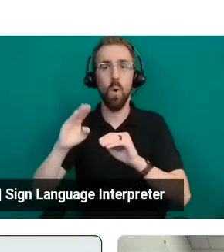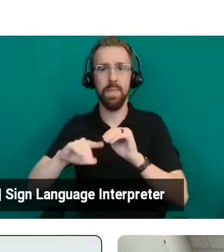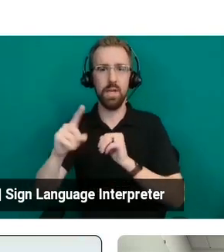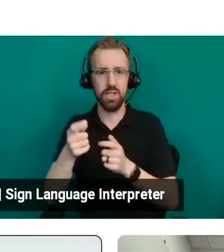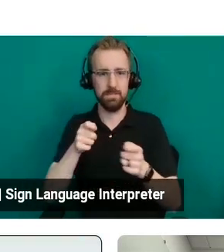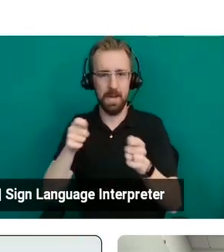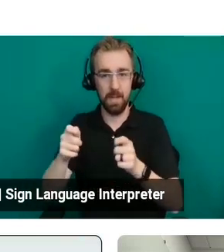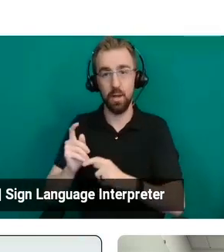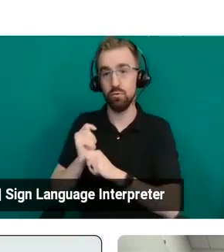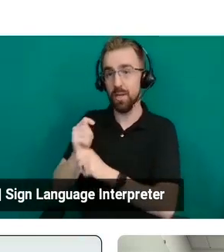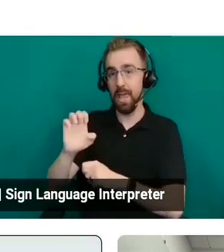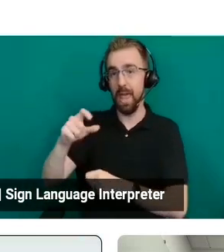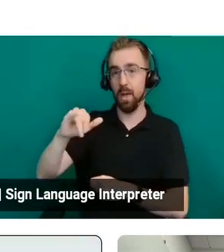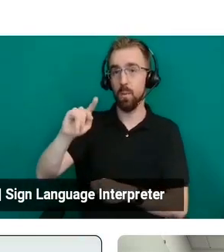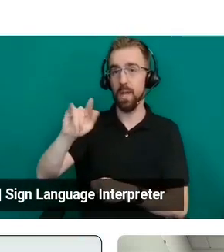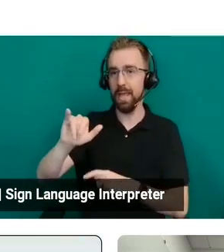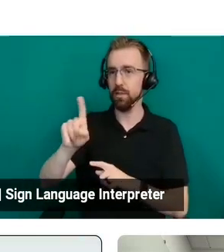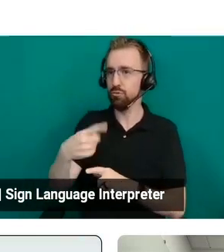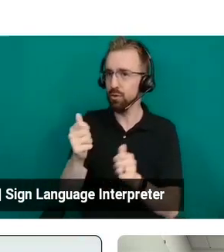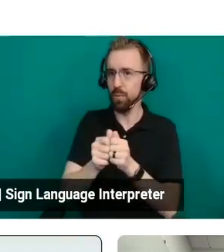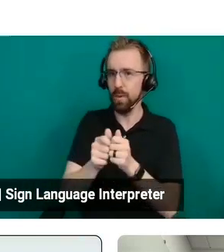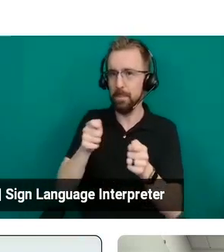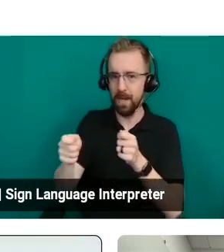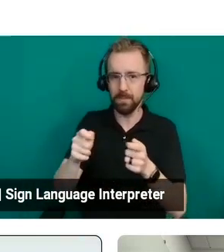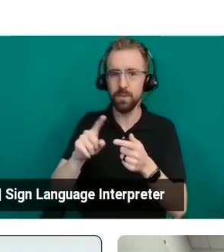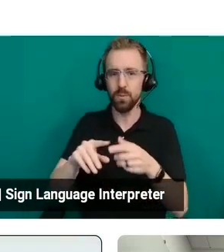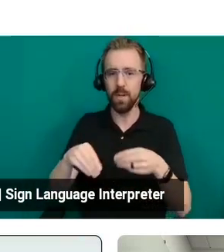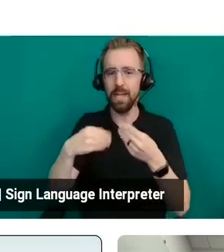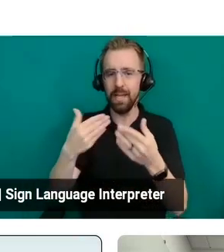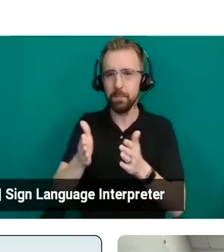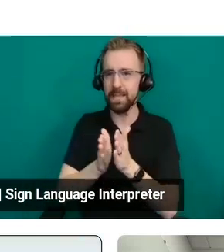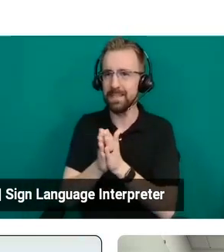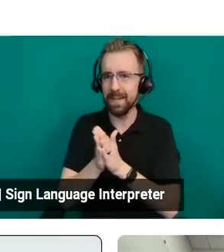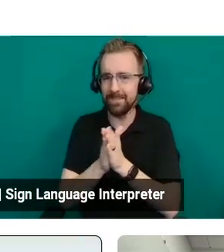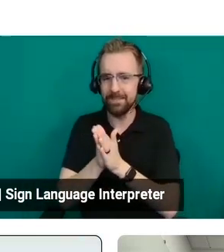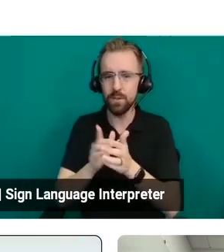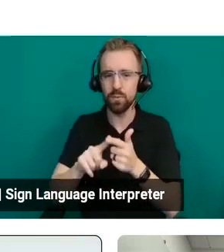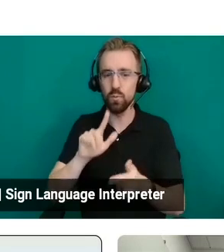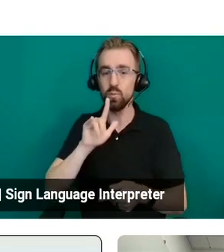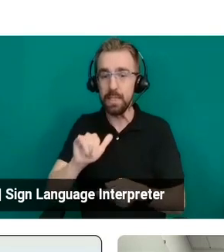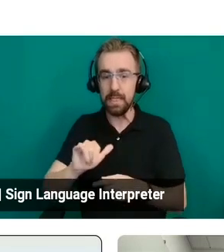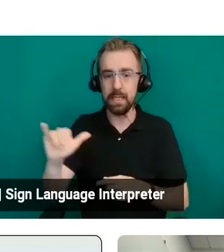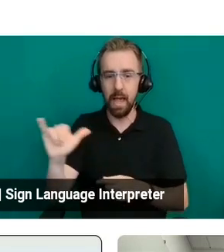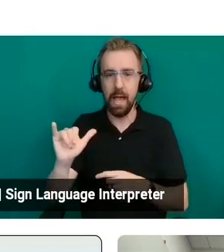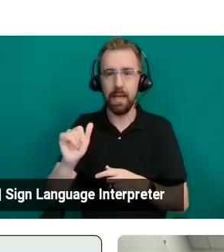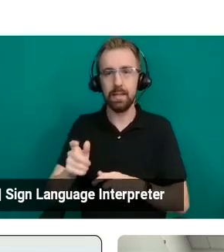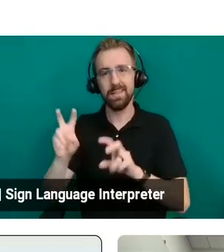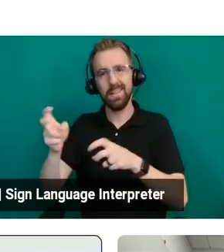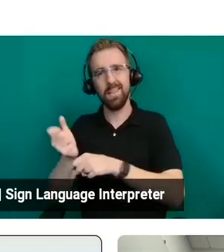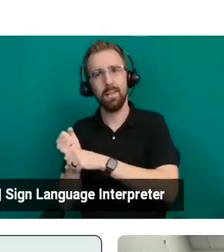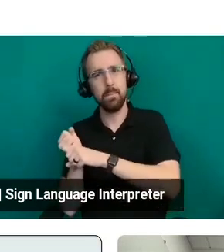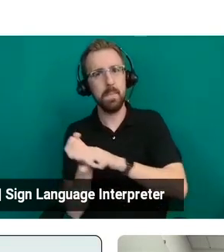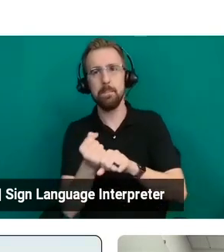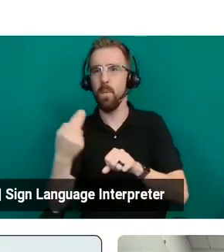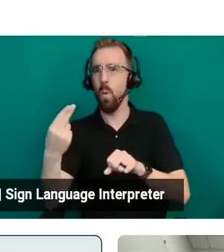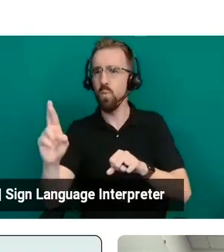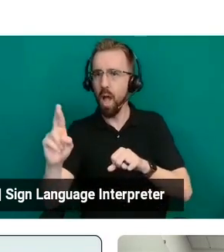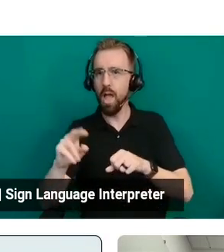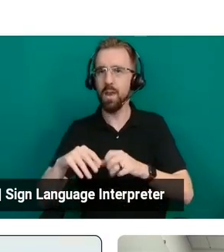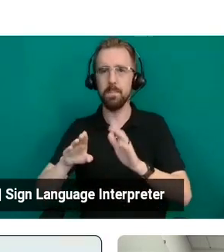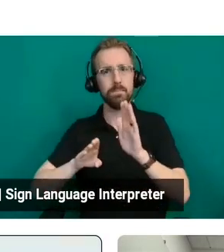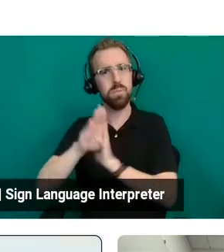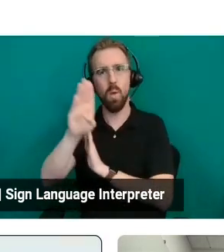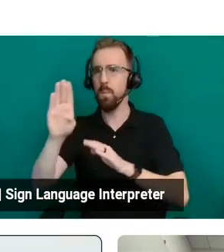management, because traditionally equity is just with management to give them the incentive to really like hit that home run and bringing all the revenue and